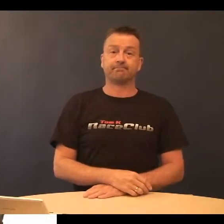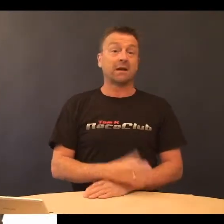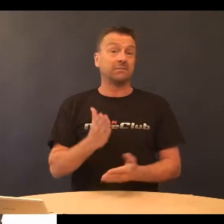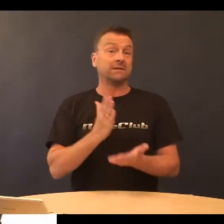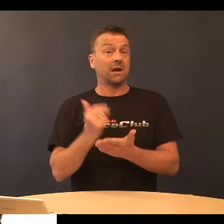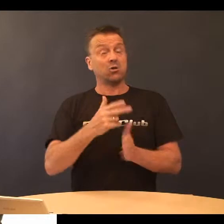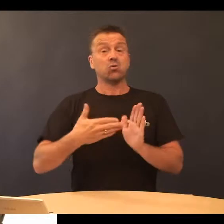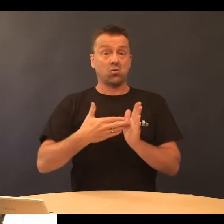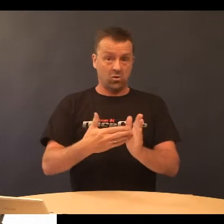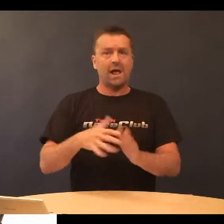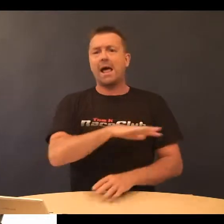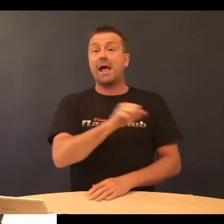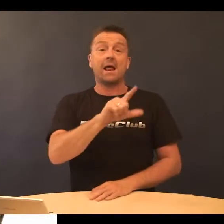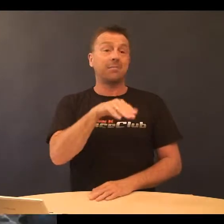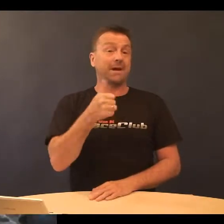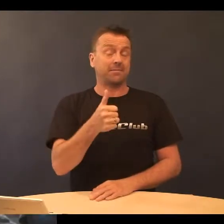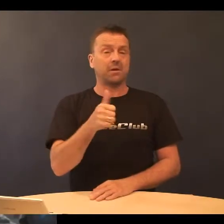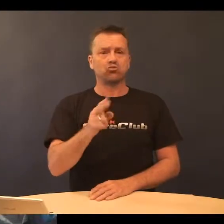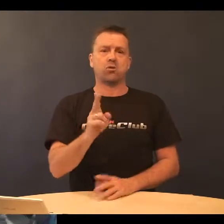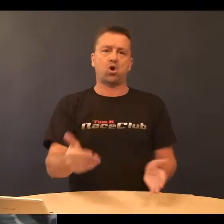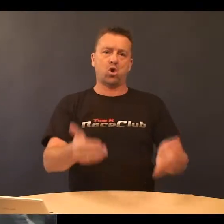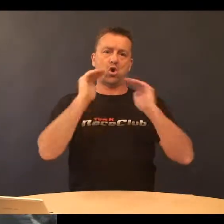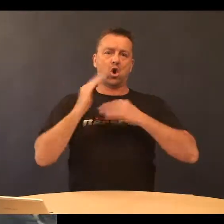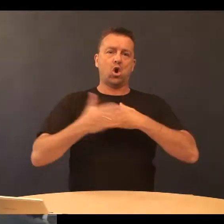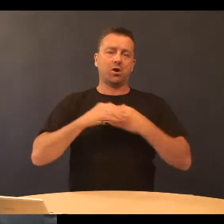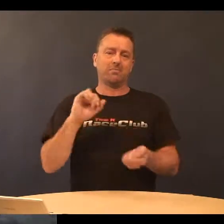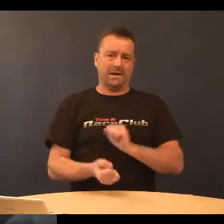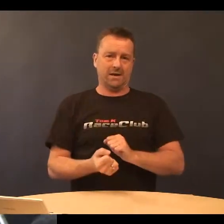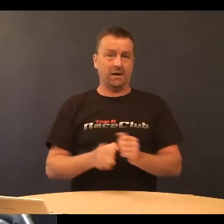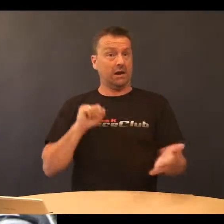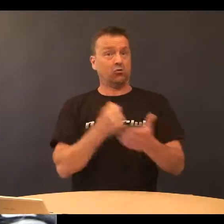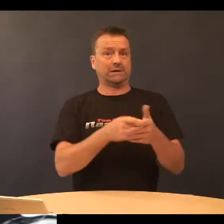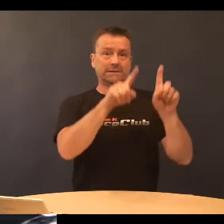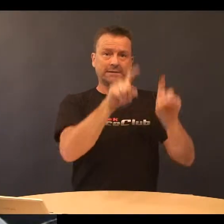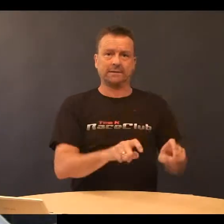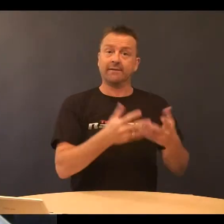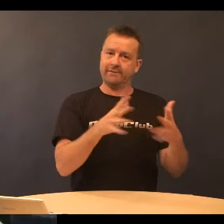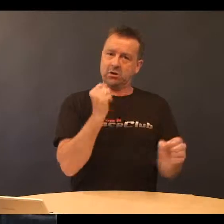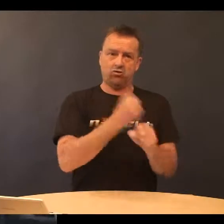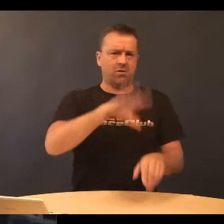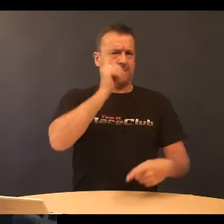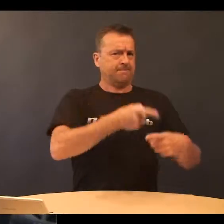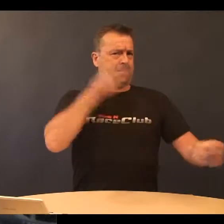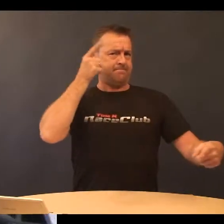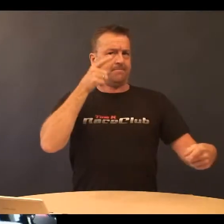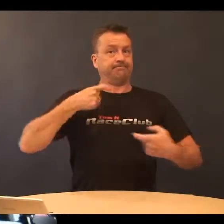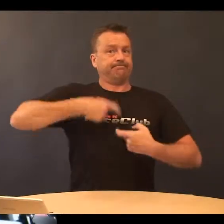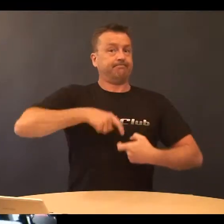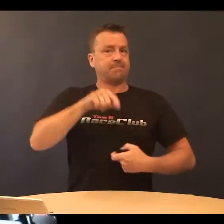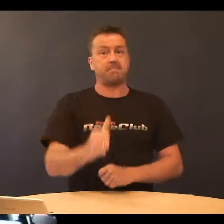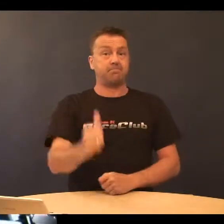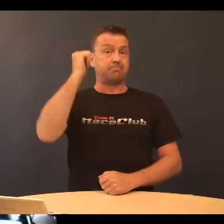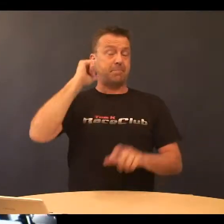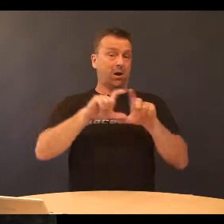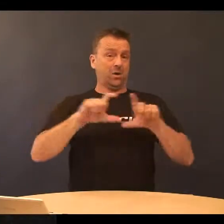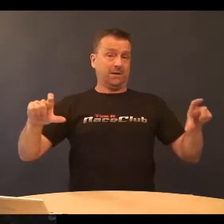safety reasons, all the LMP1s are closed cars. Crash tests have been made more stringent with a